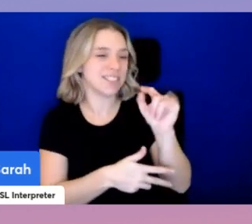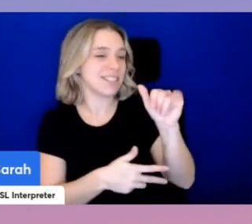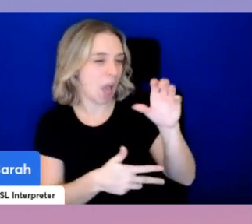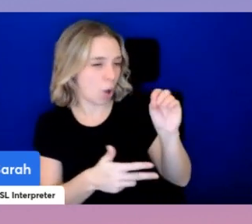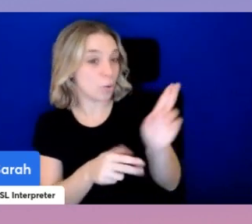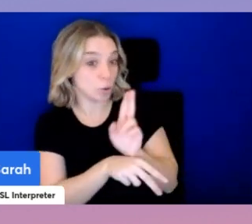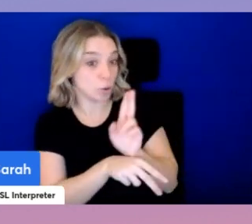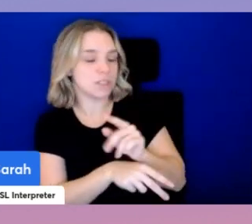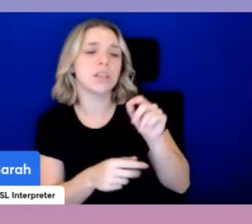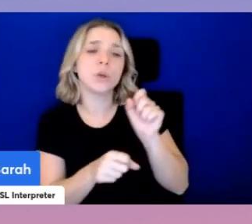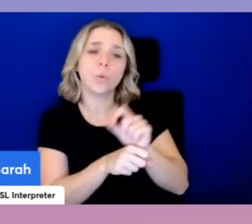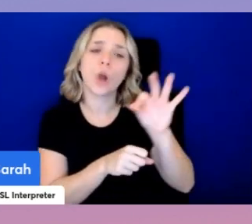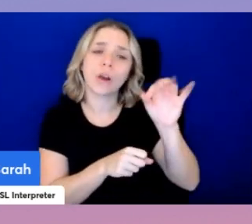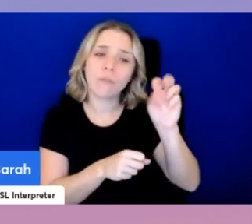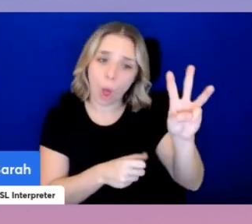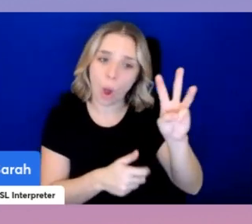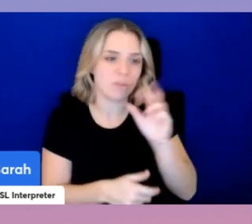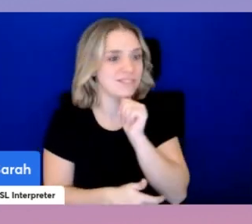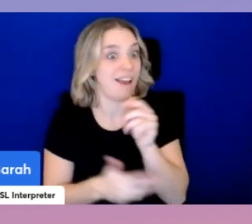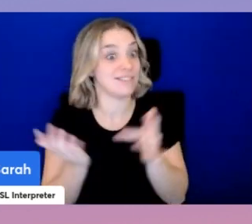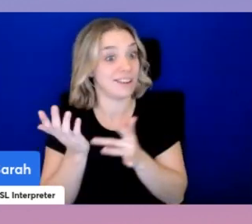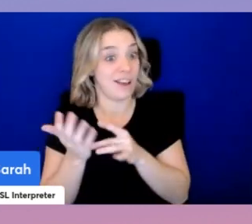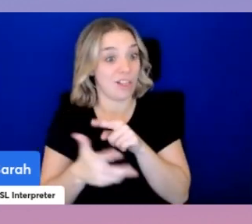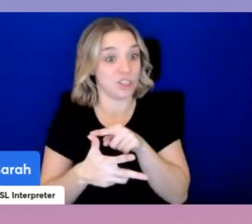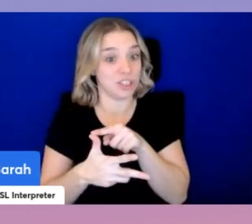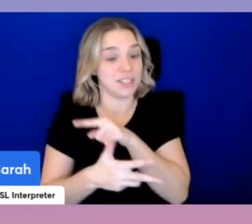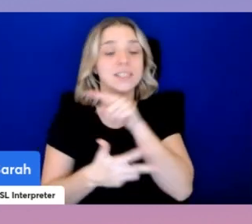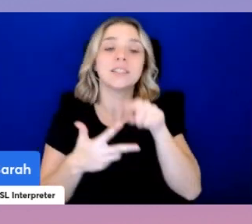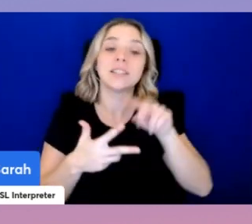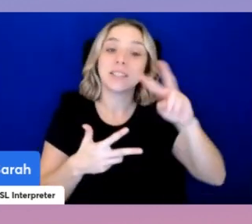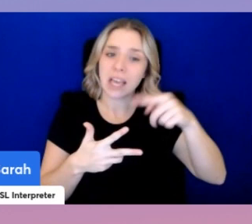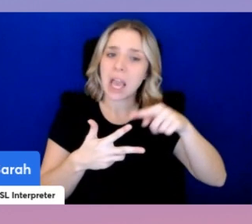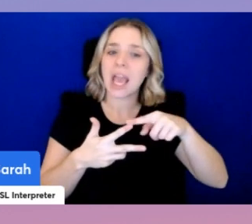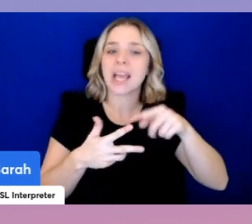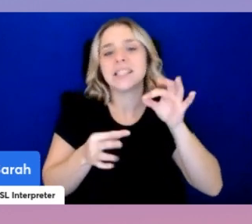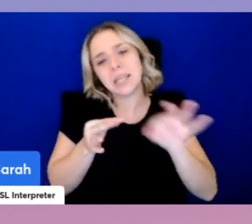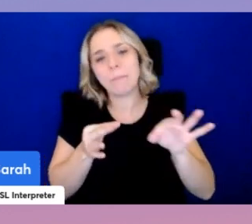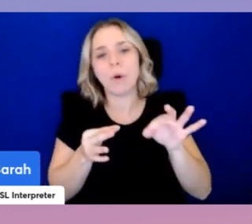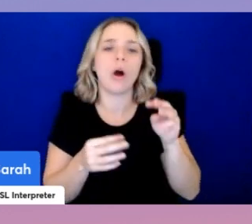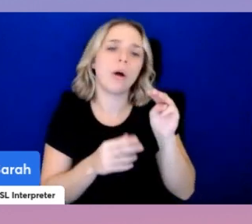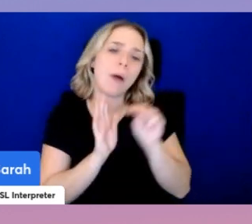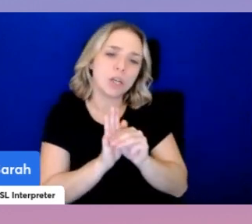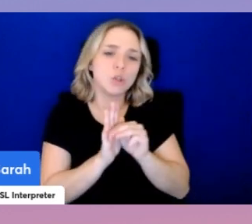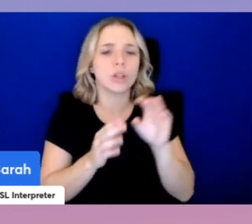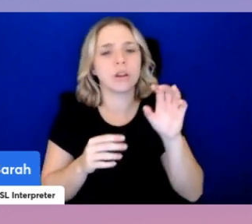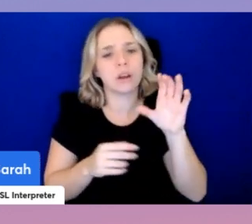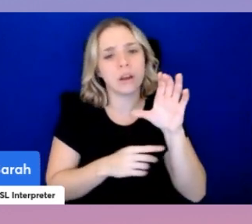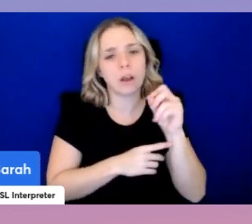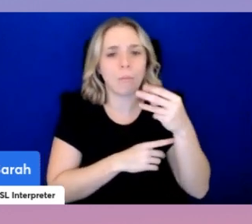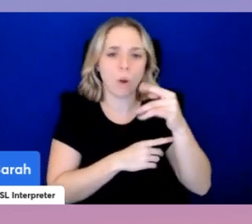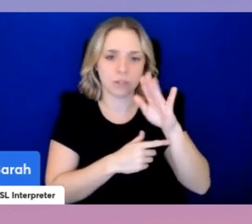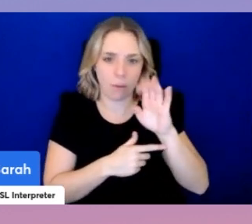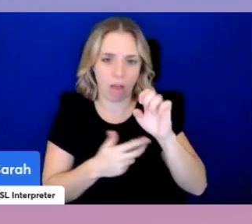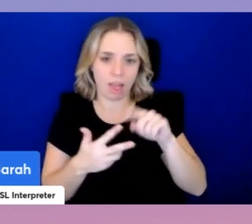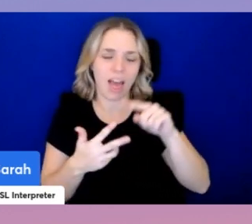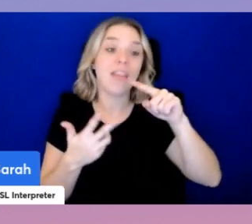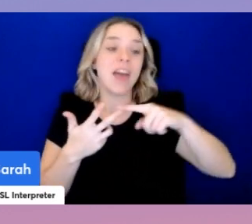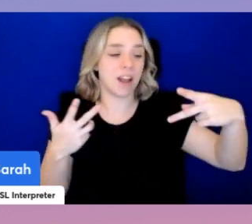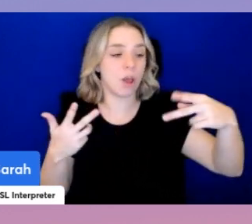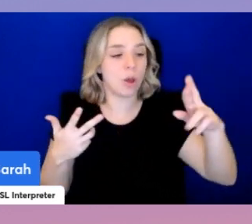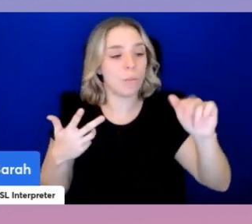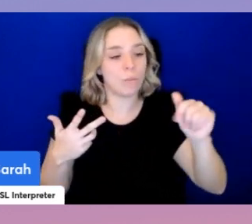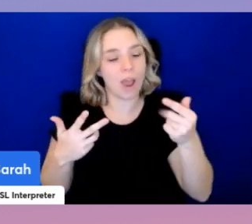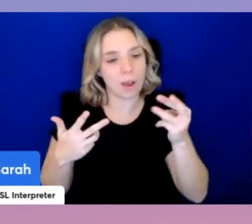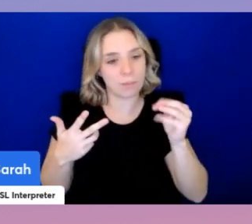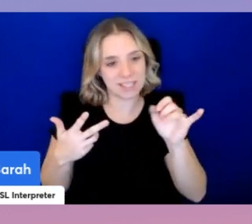technology. And the second one, simple, modular, composable, and the last one, pragmatism. The